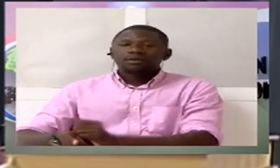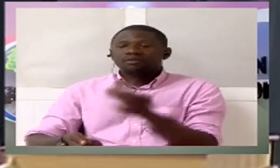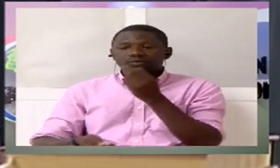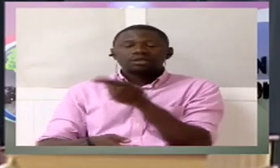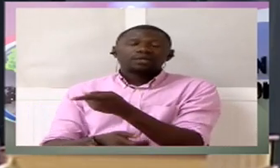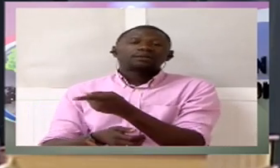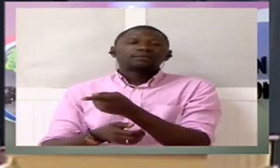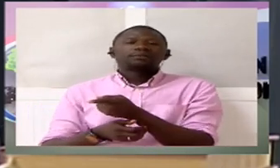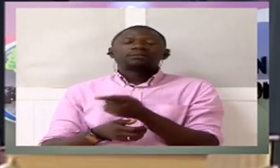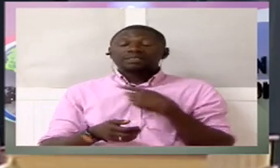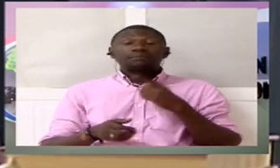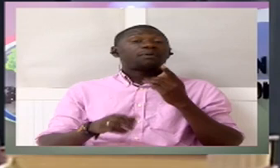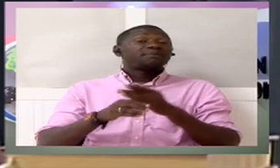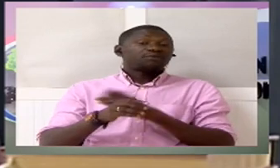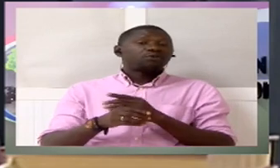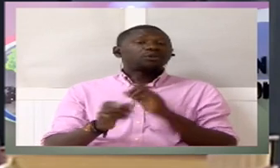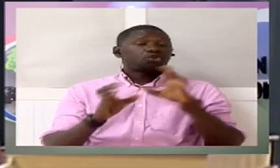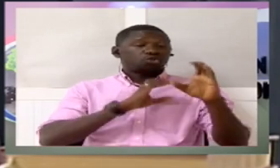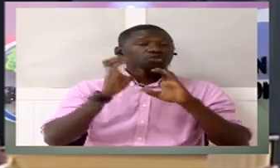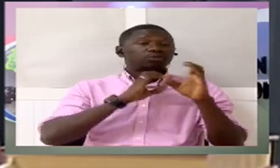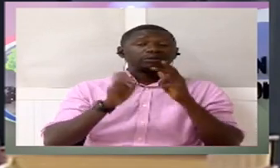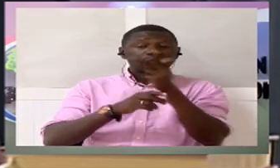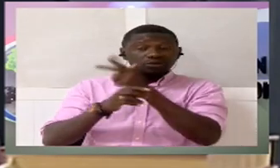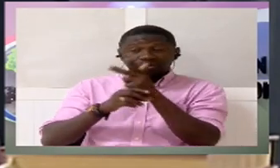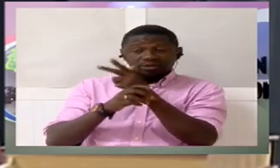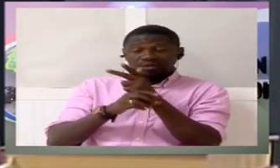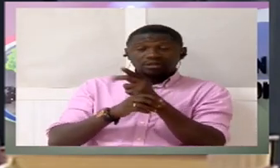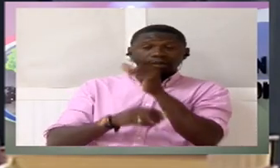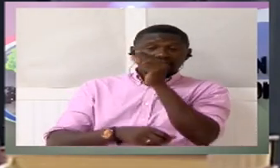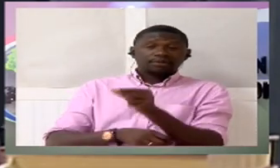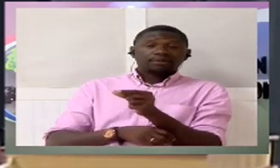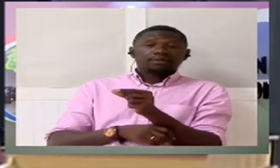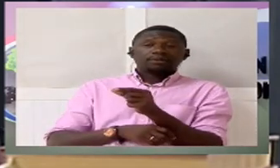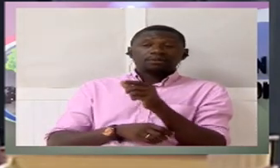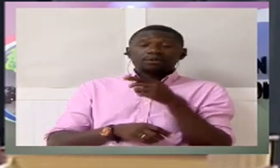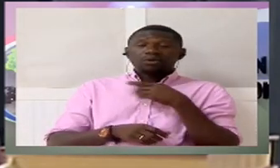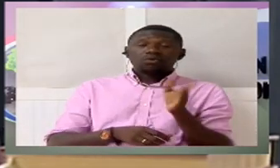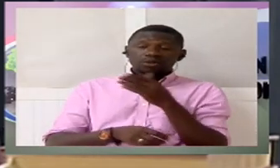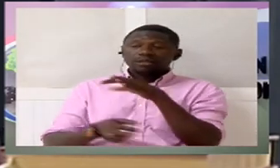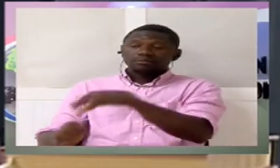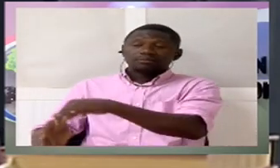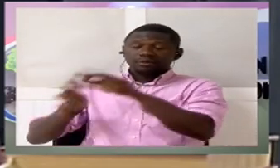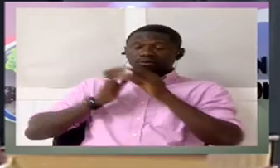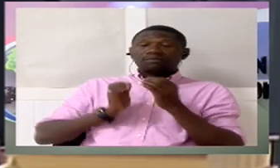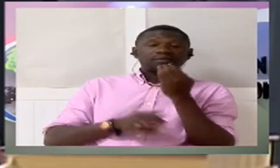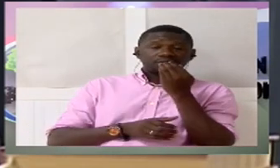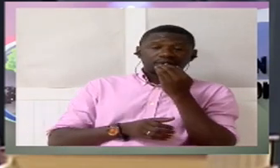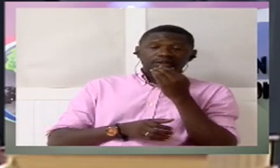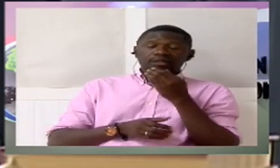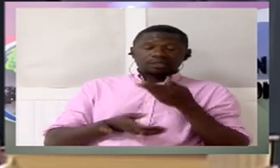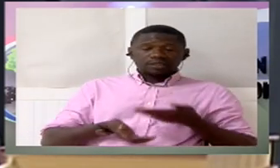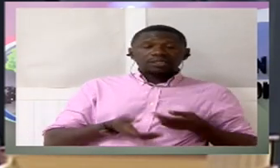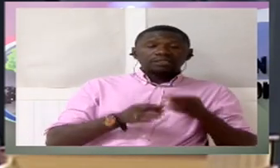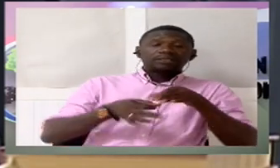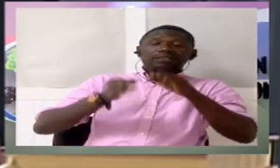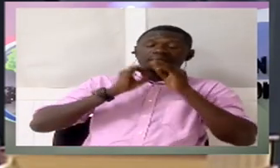officer? But before that, I would have communicated with the prison officer. They will go there and pick up the food. And